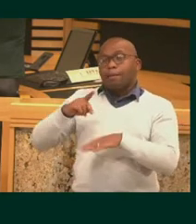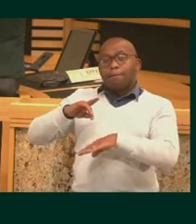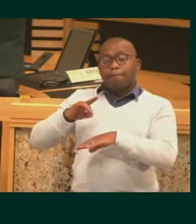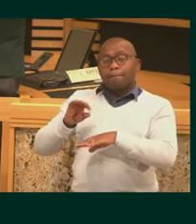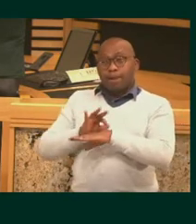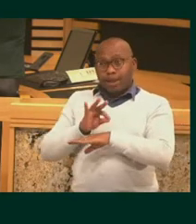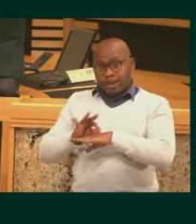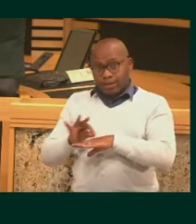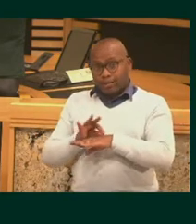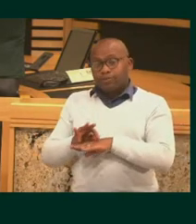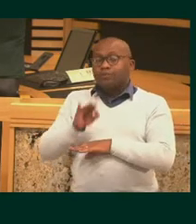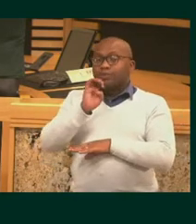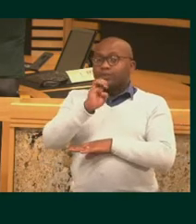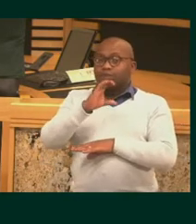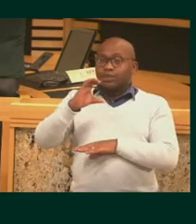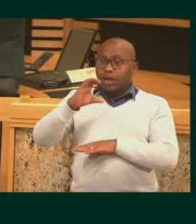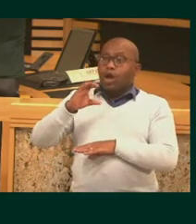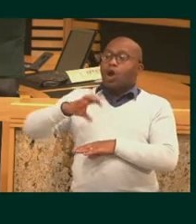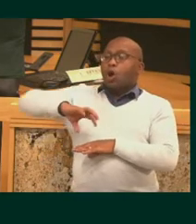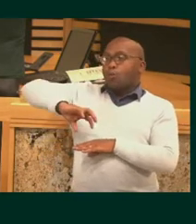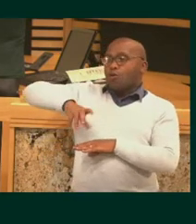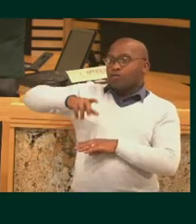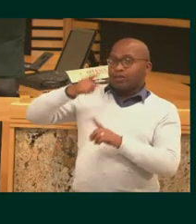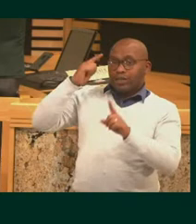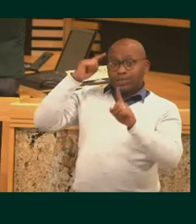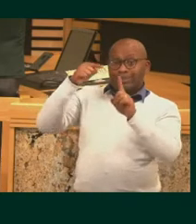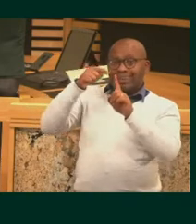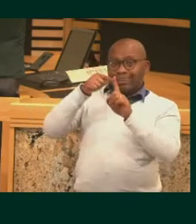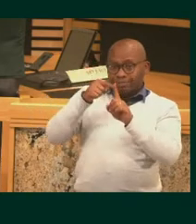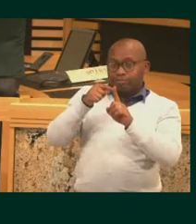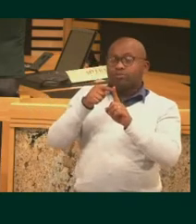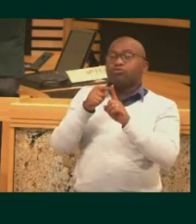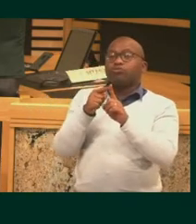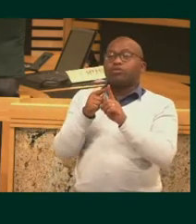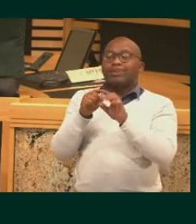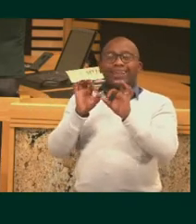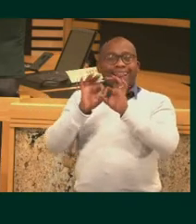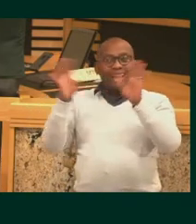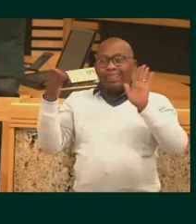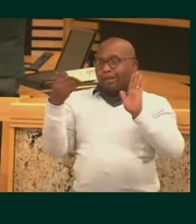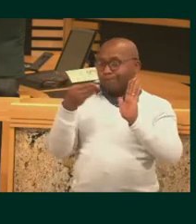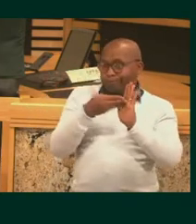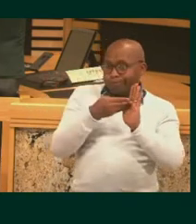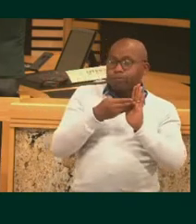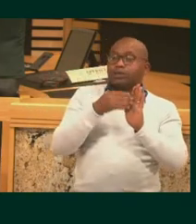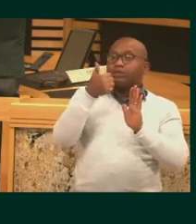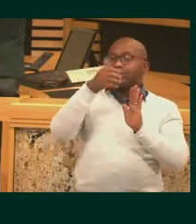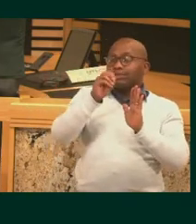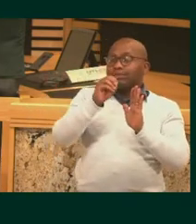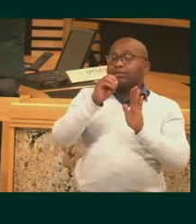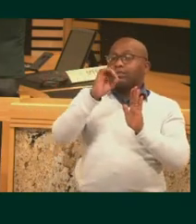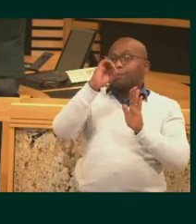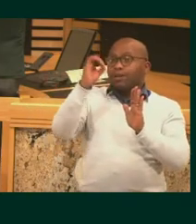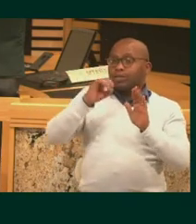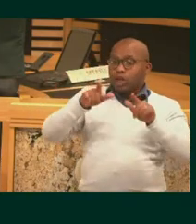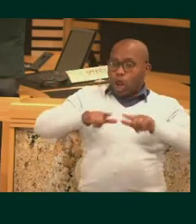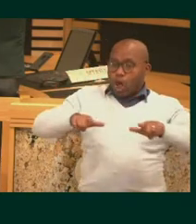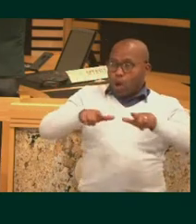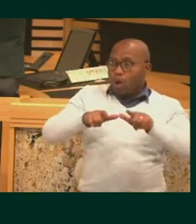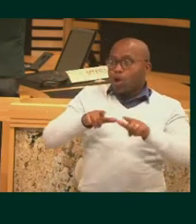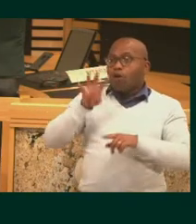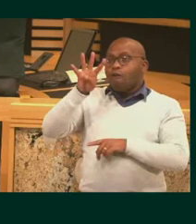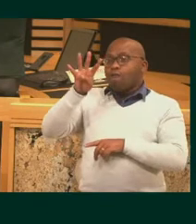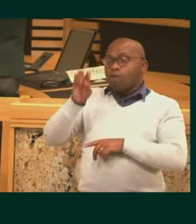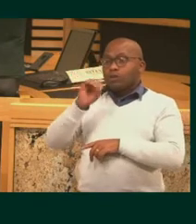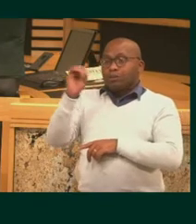targets are being highlighted at 60% for Eastern Cape based suppliers 40% for women and owned